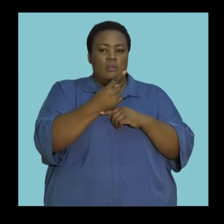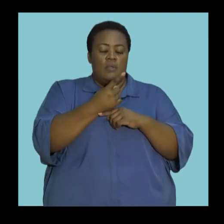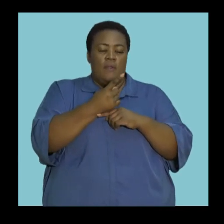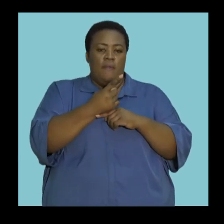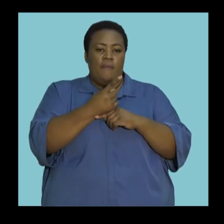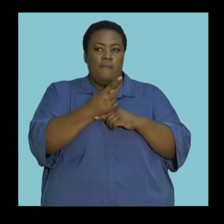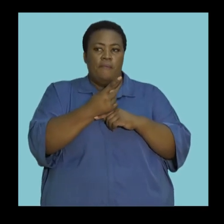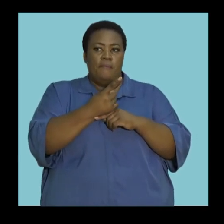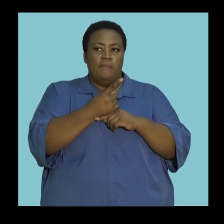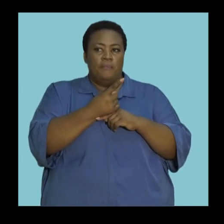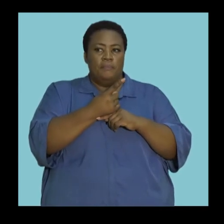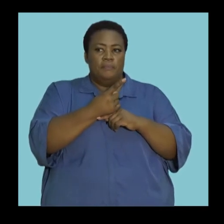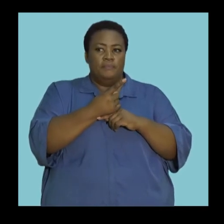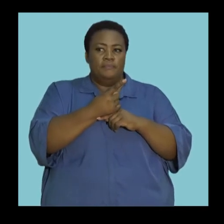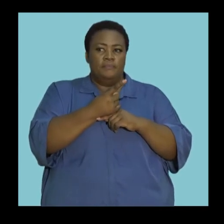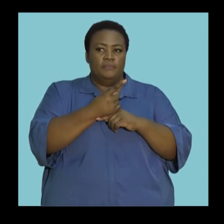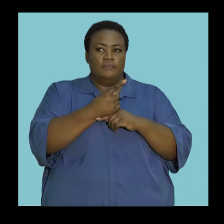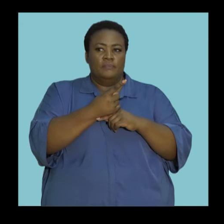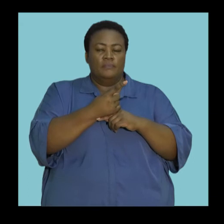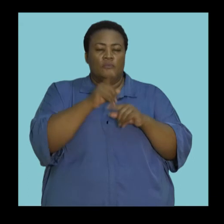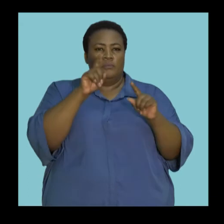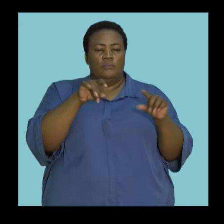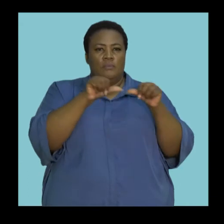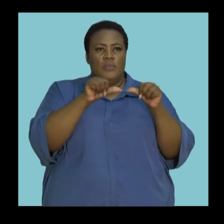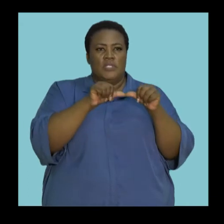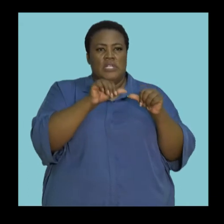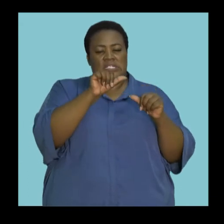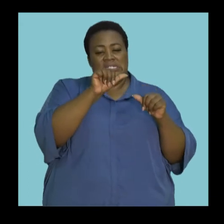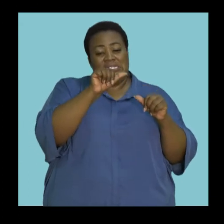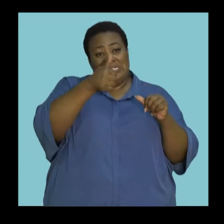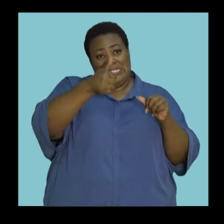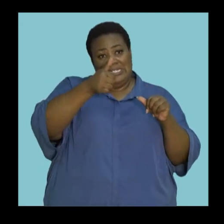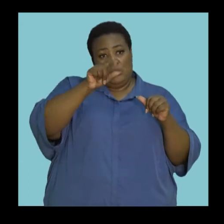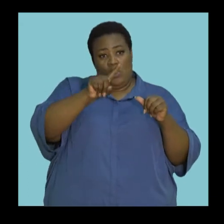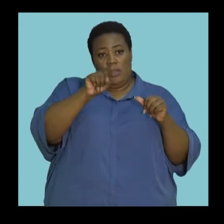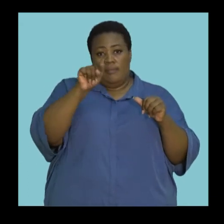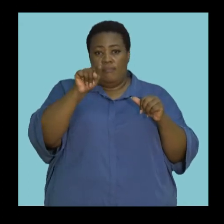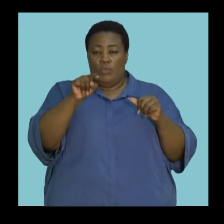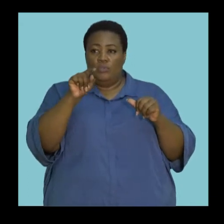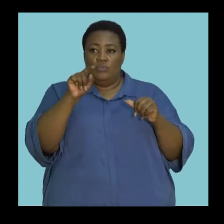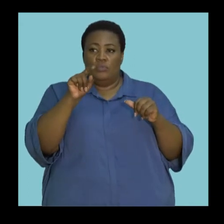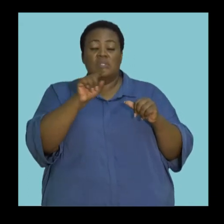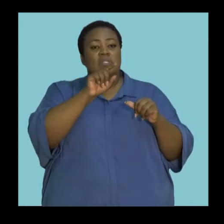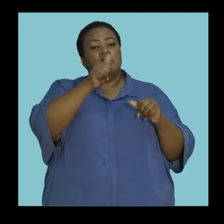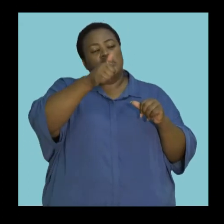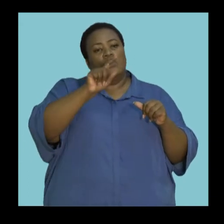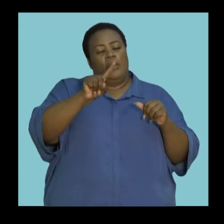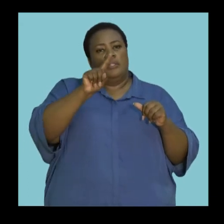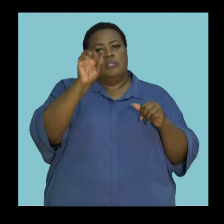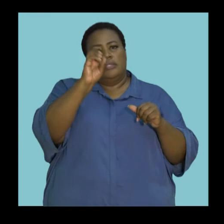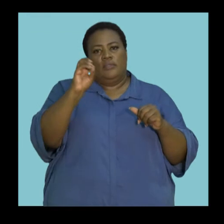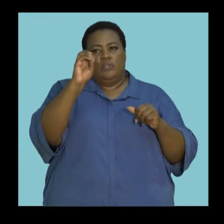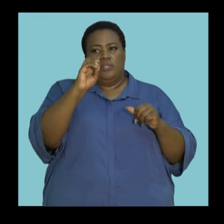So I'm going to go back to the value on the previous slide. So we had to measure 61.2 degrees, or in this case 61